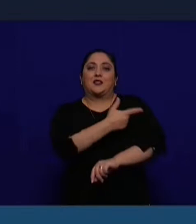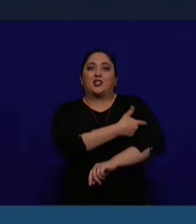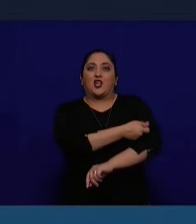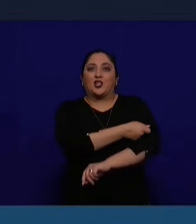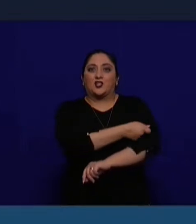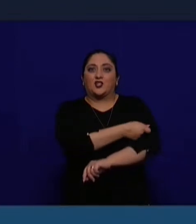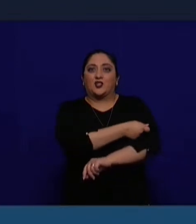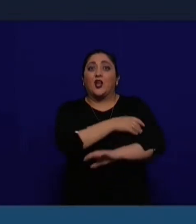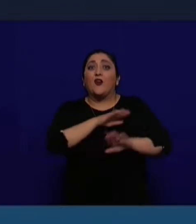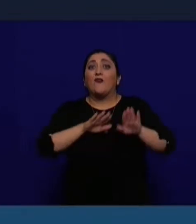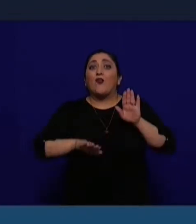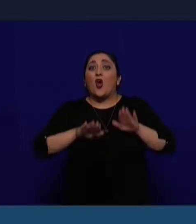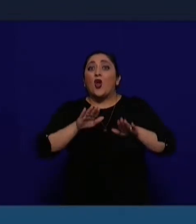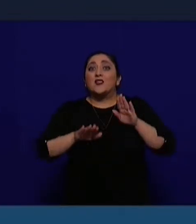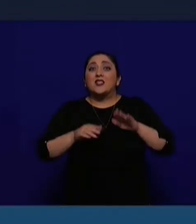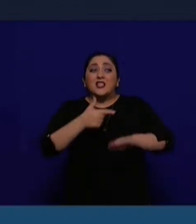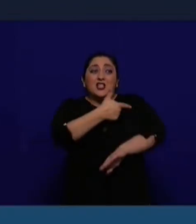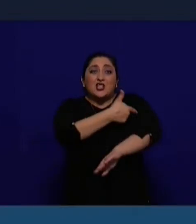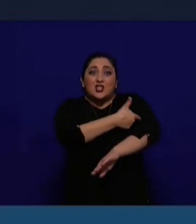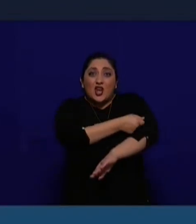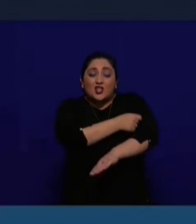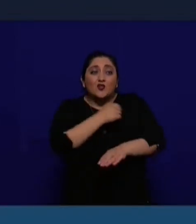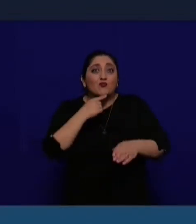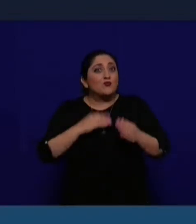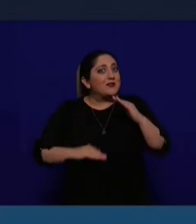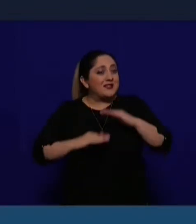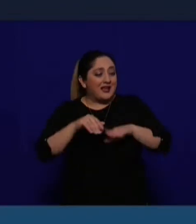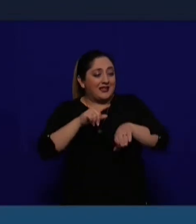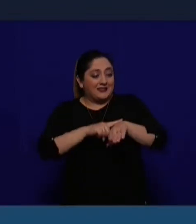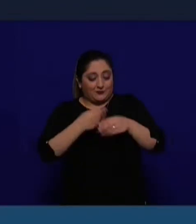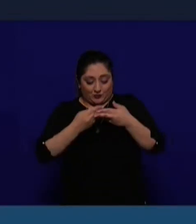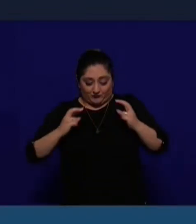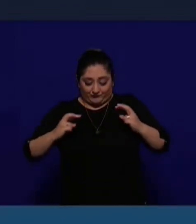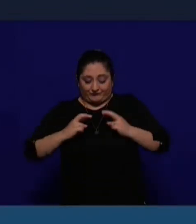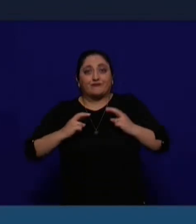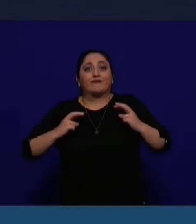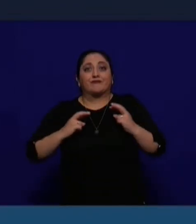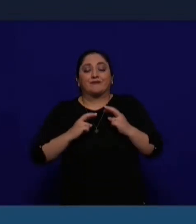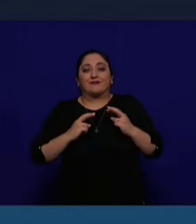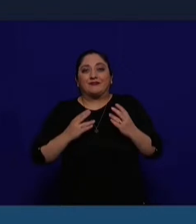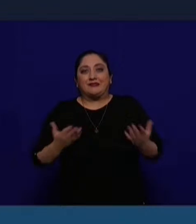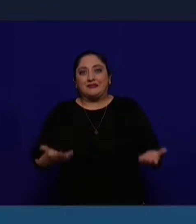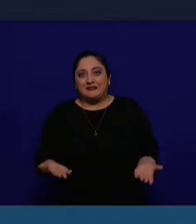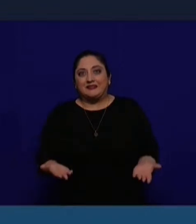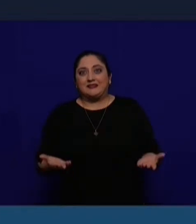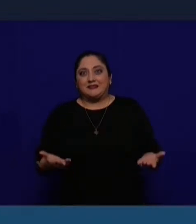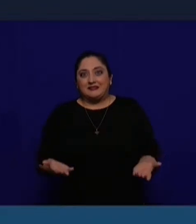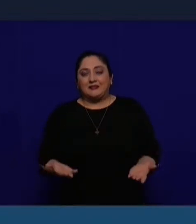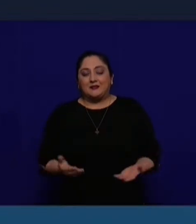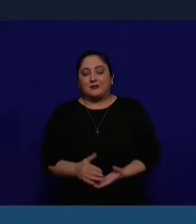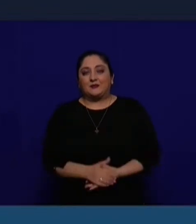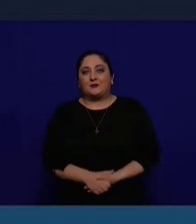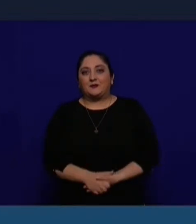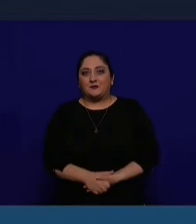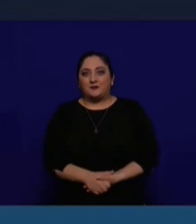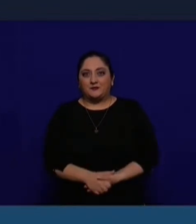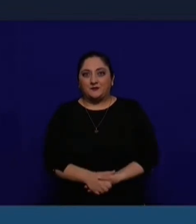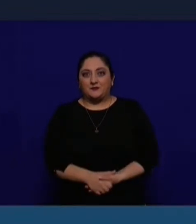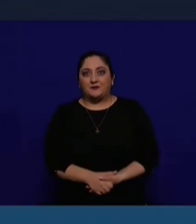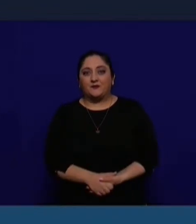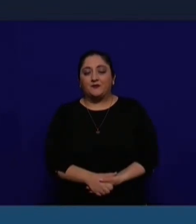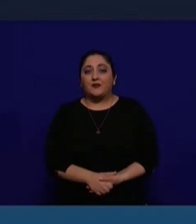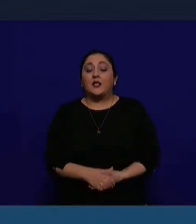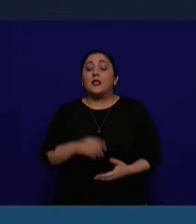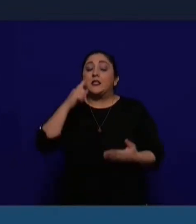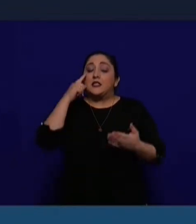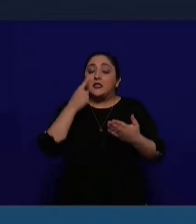għadu ma benix l-immunità kollha jew inkella kien espost bejn l-ewwel doża u t-tieni doża. Però mbagħad